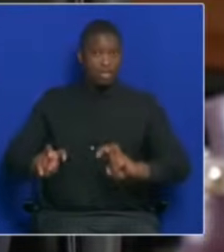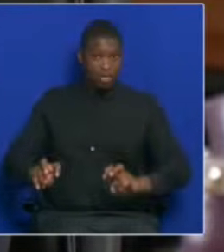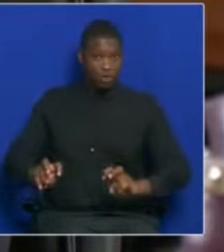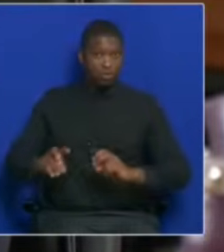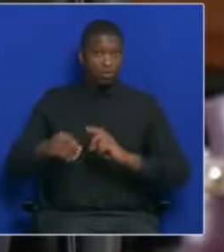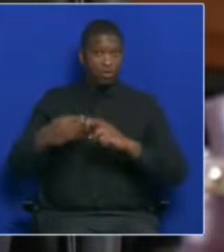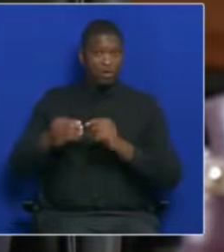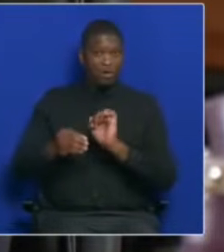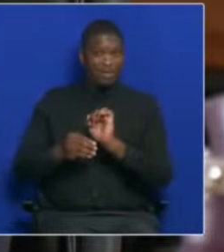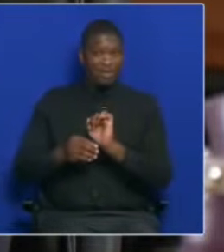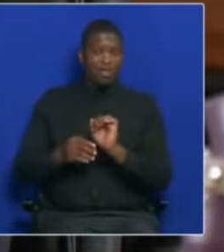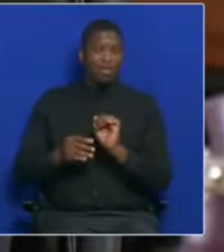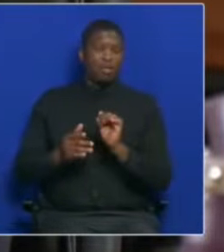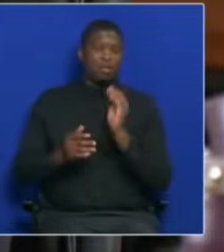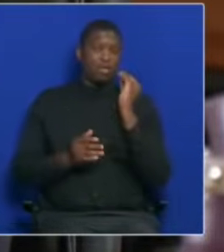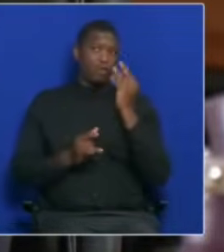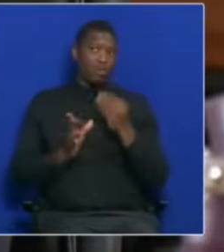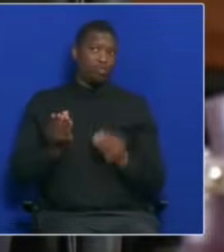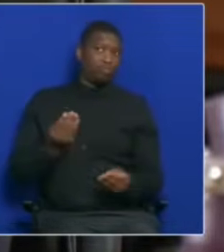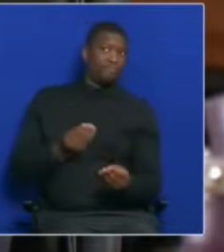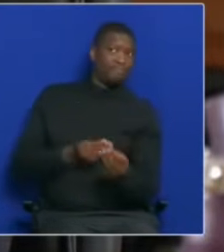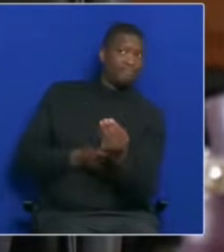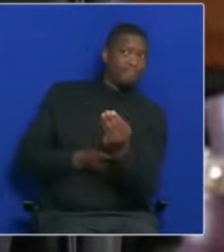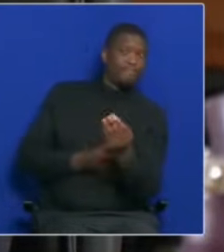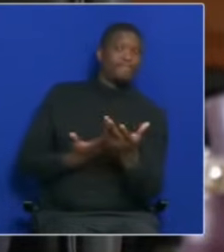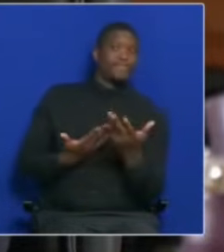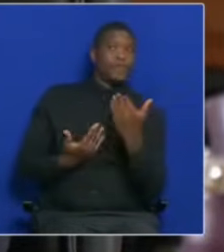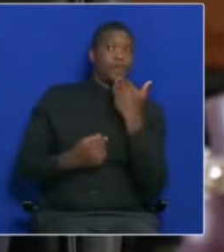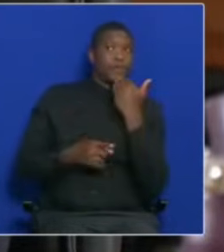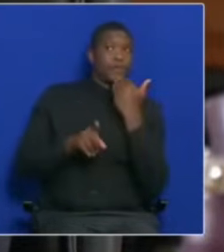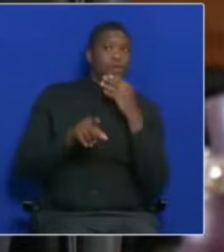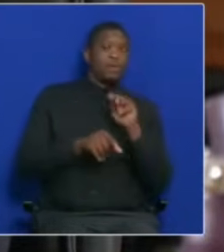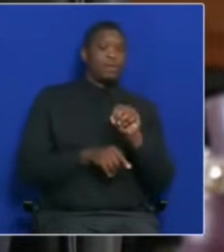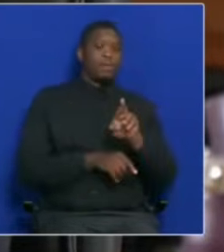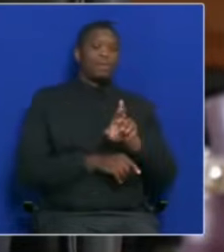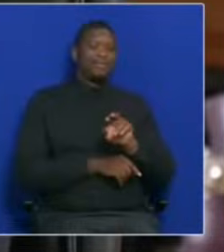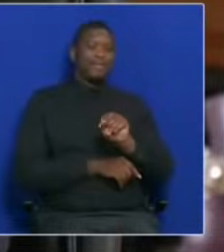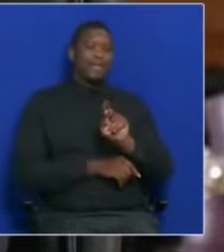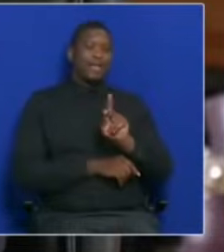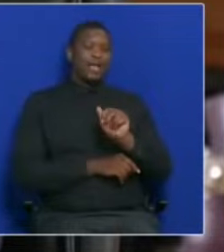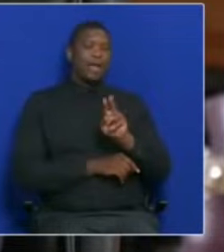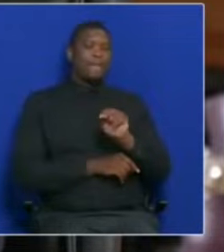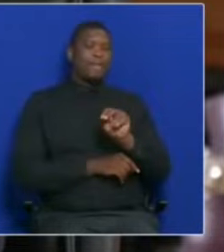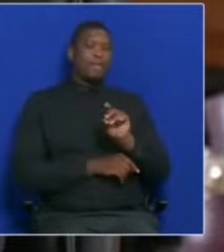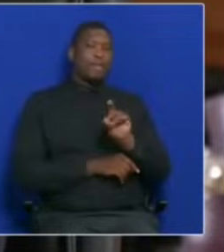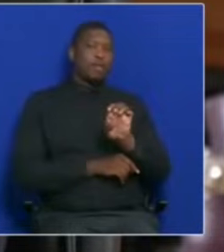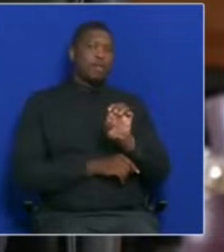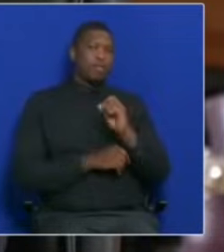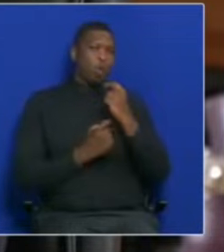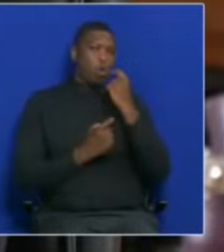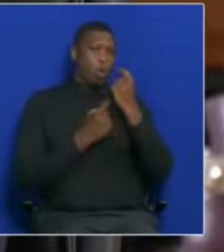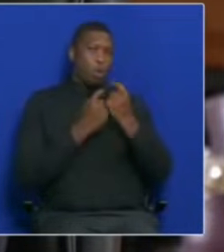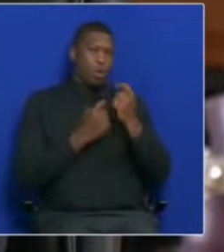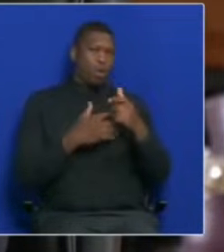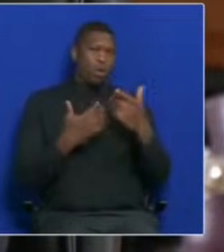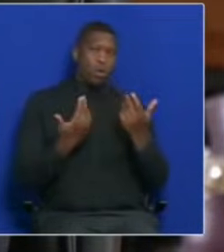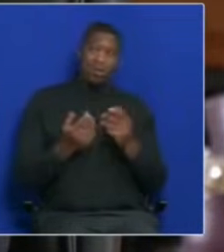or Mr. Nkabinde's alleged complaint, or rather Advocate Johnson's complaint,